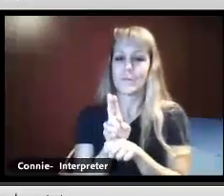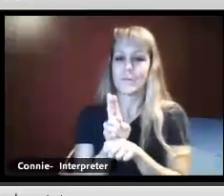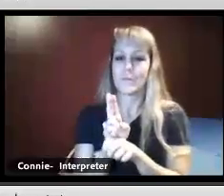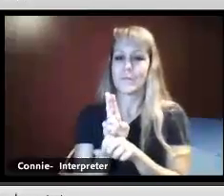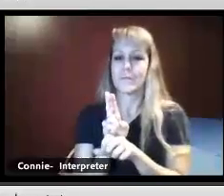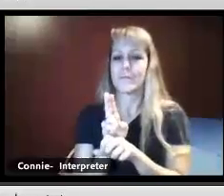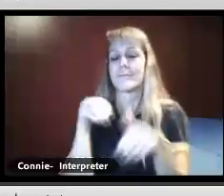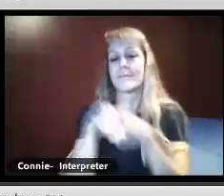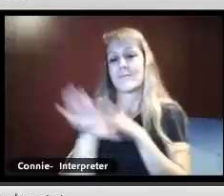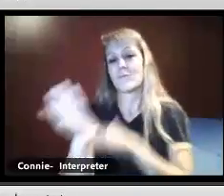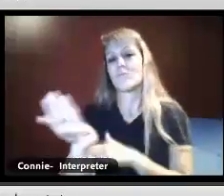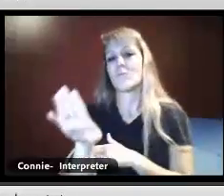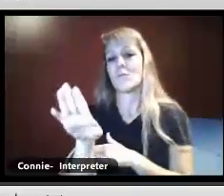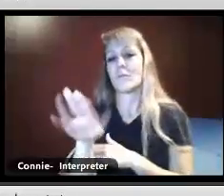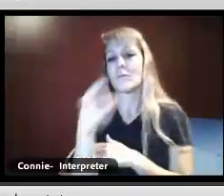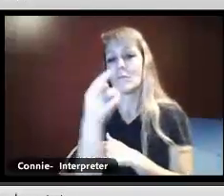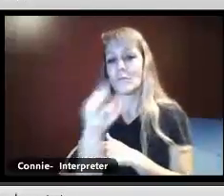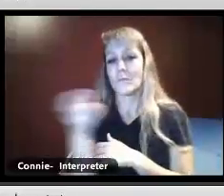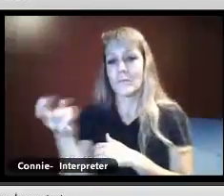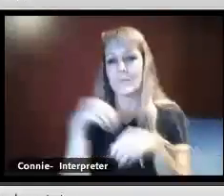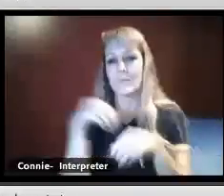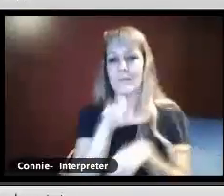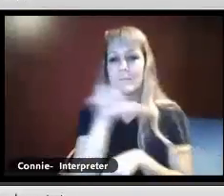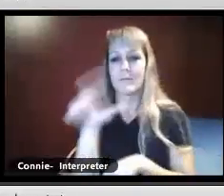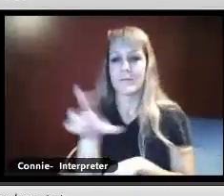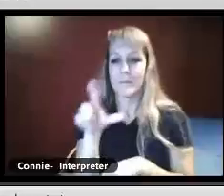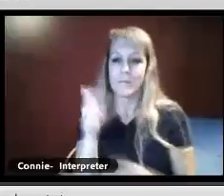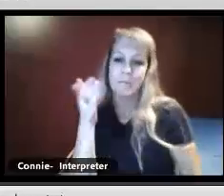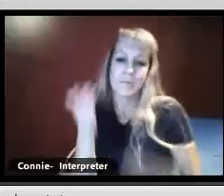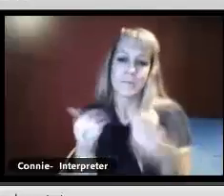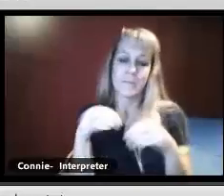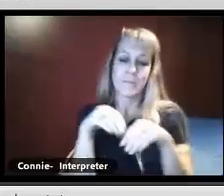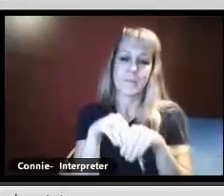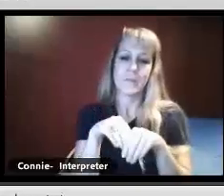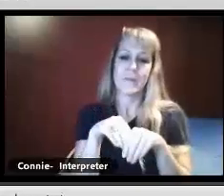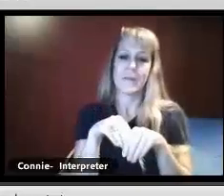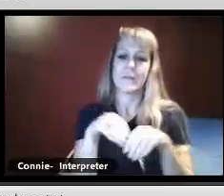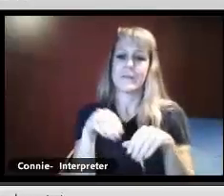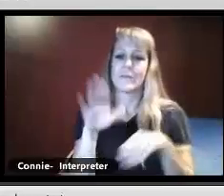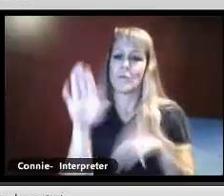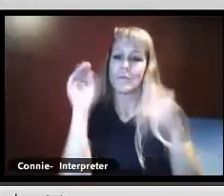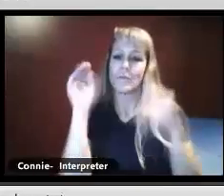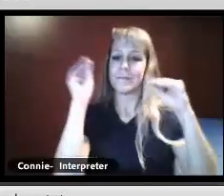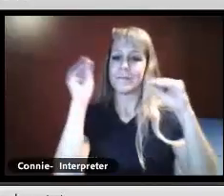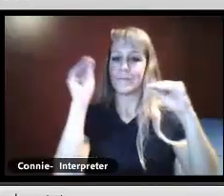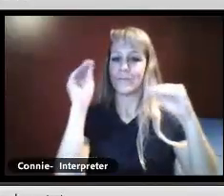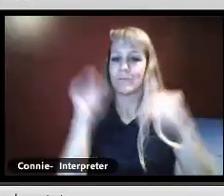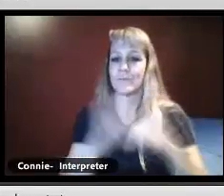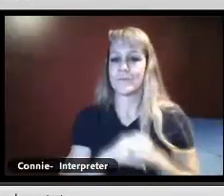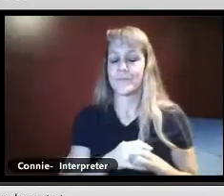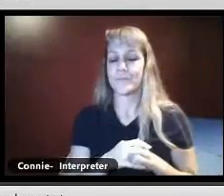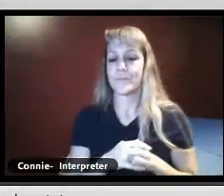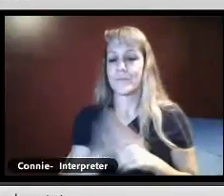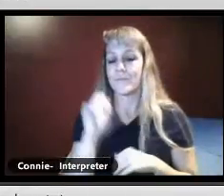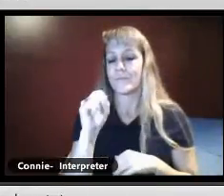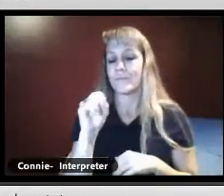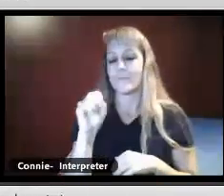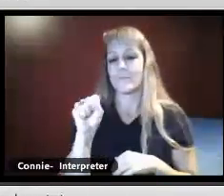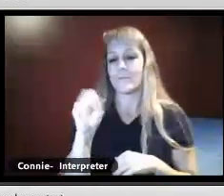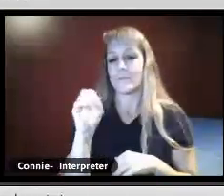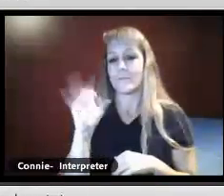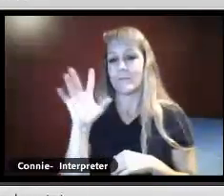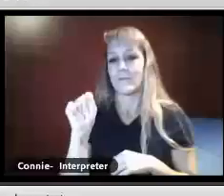own web-based resources in your libraries, possibly into your own teaching. So the Scout Report, the gift